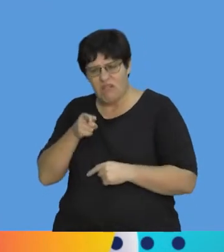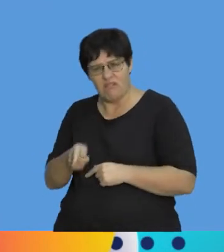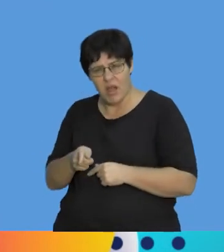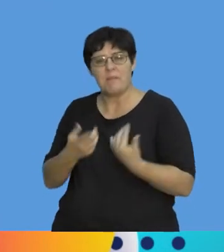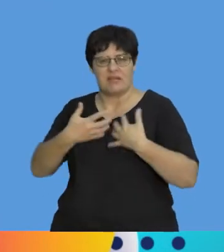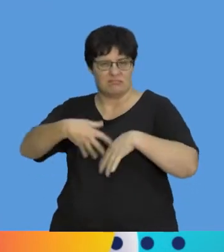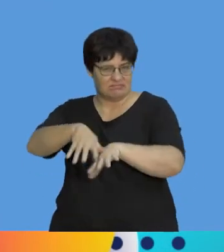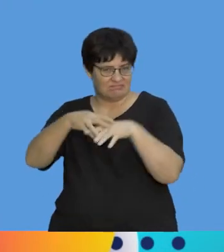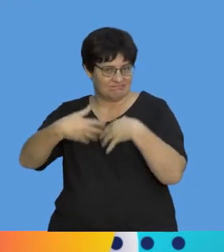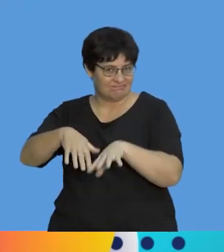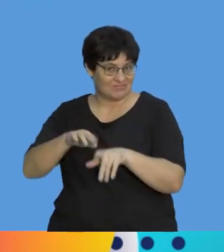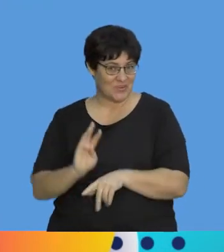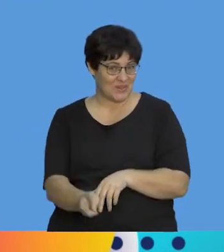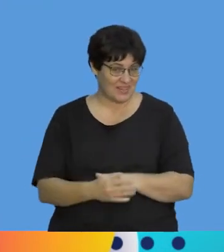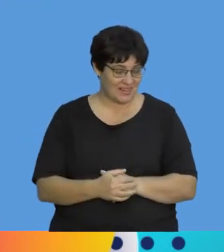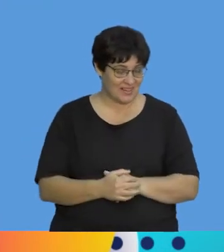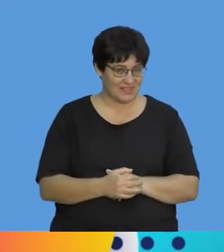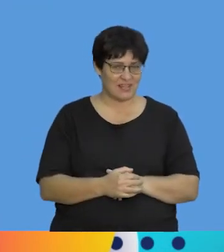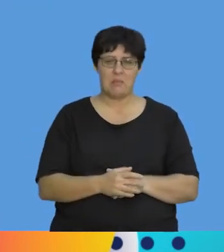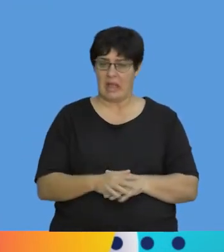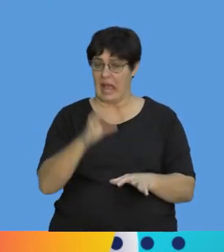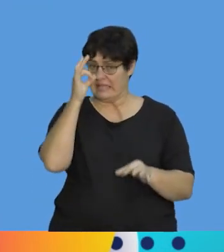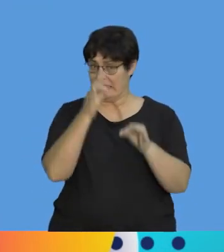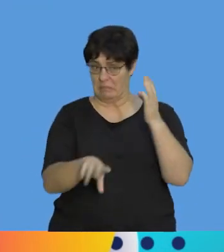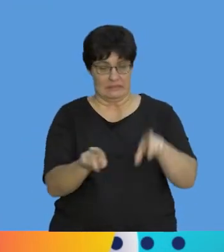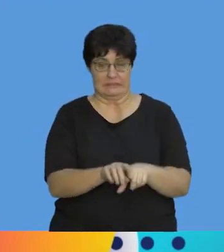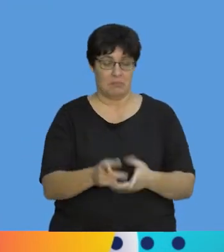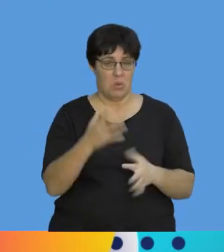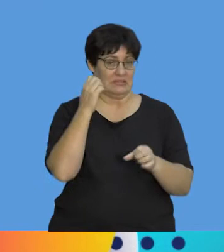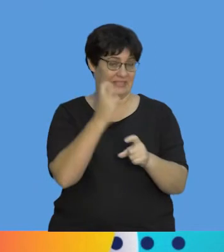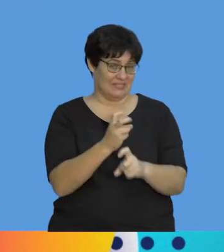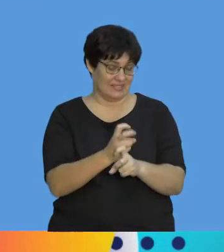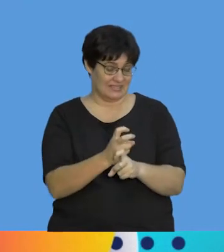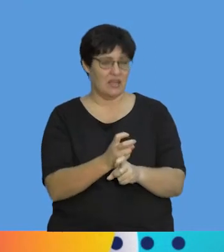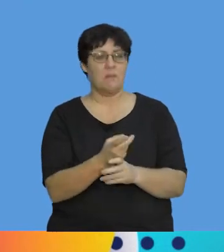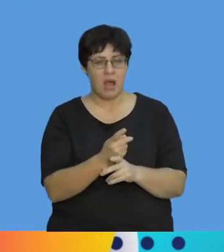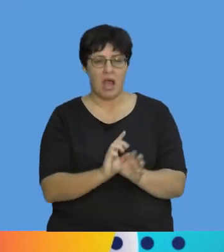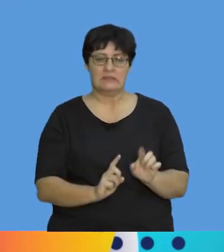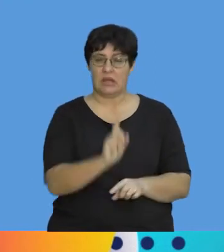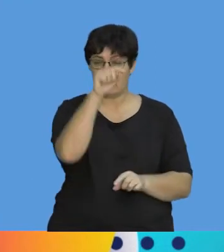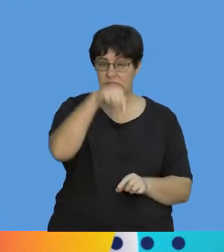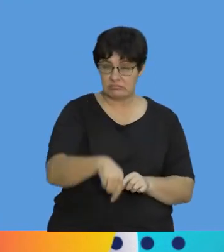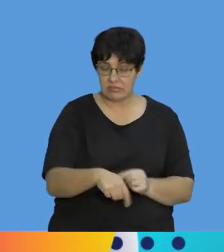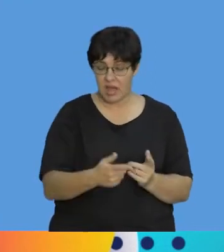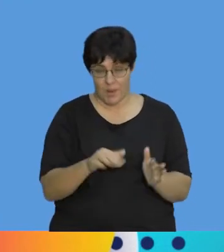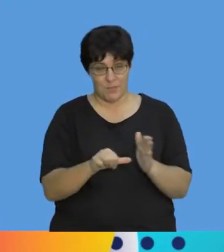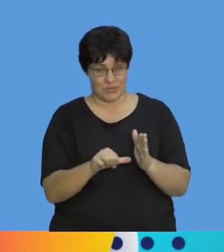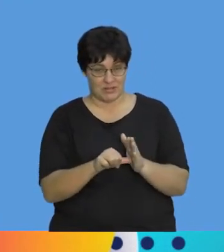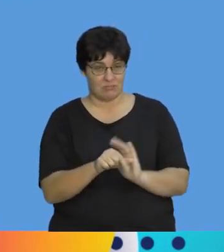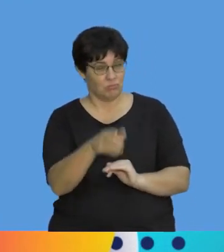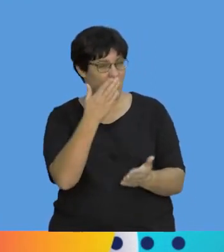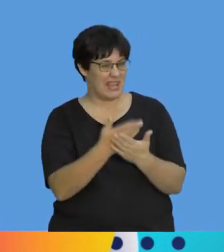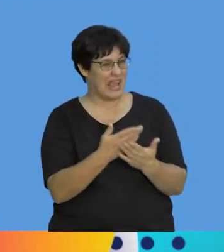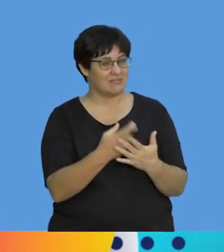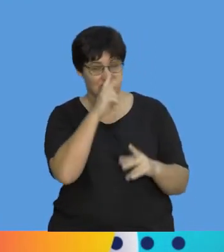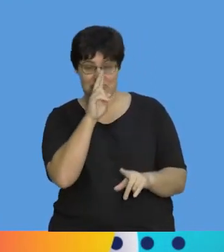it up a little bit. Okay, so it's not quite as simple. We're going to add some things in where direction is important, but we can do this.